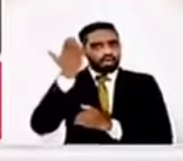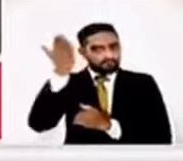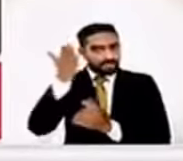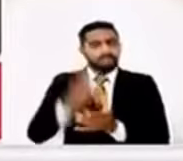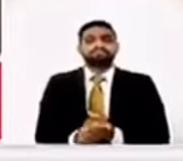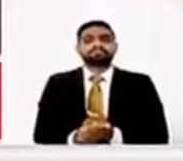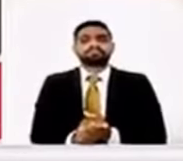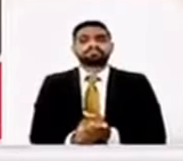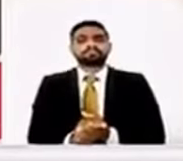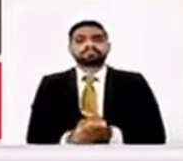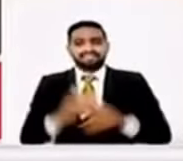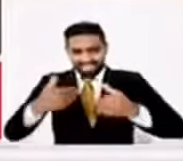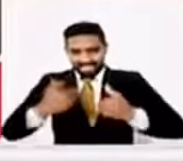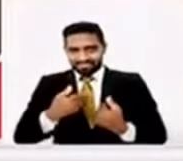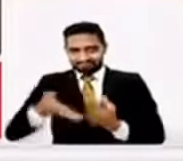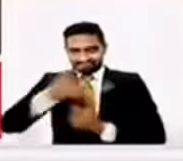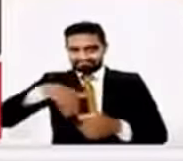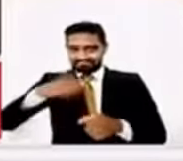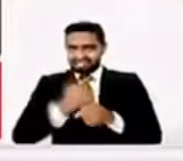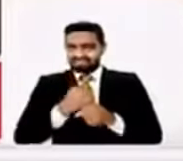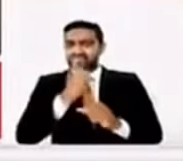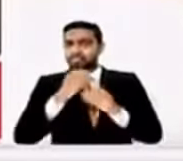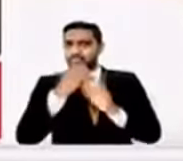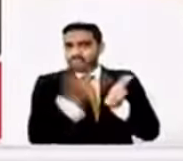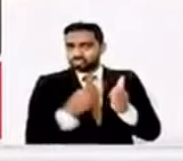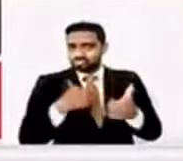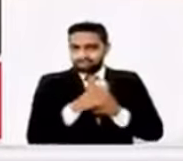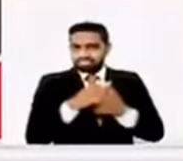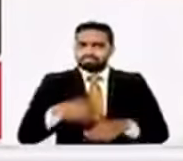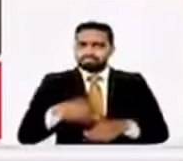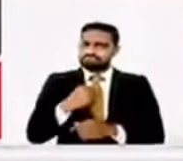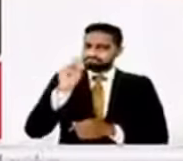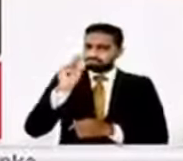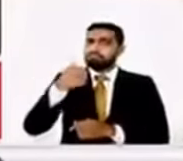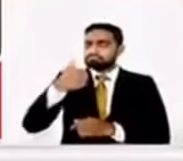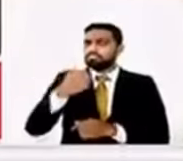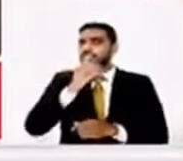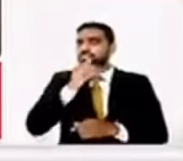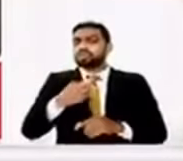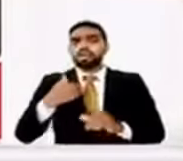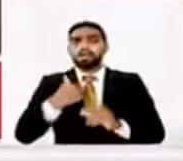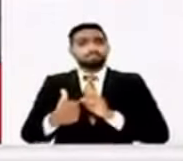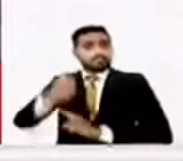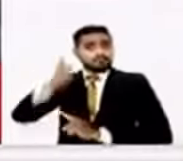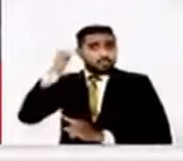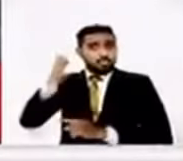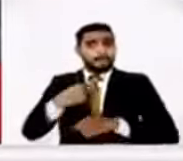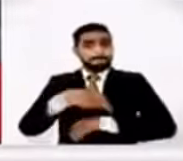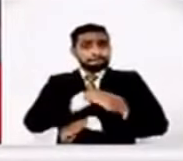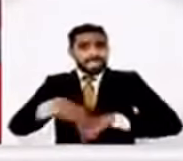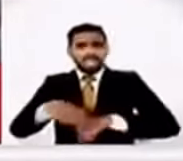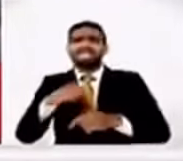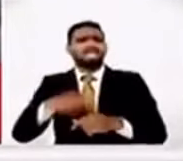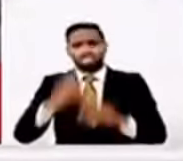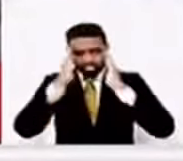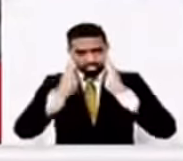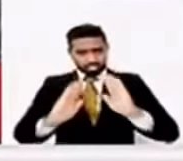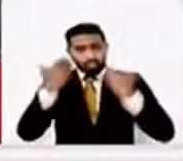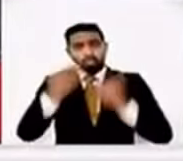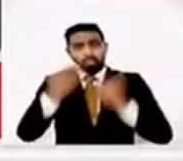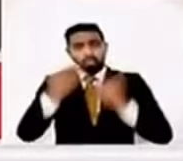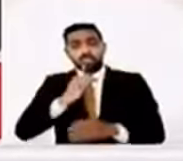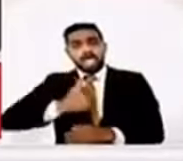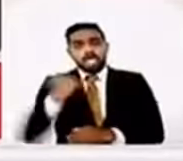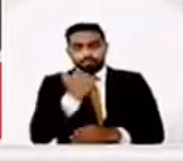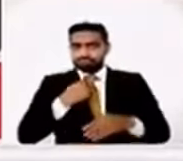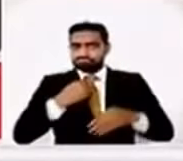we must view this as a reason to move away from our outdated strategies, and in developing the agriculture, industry and services